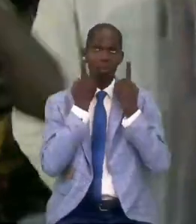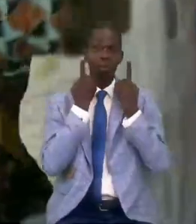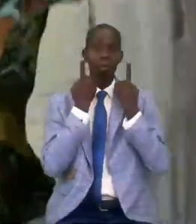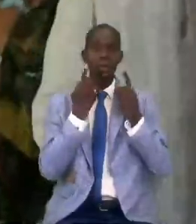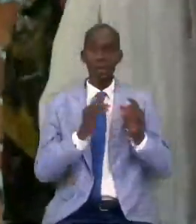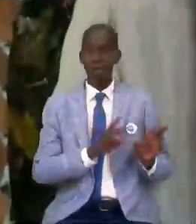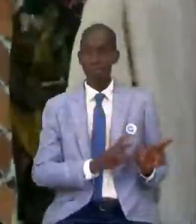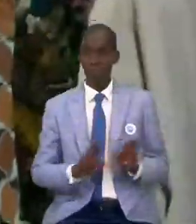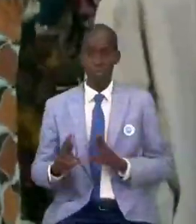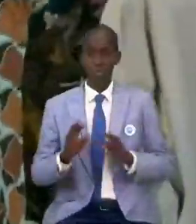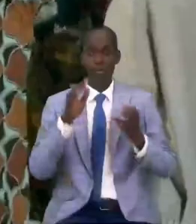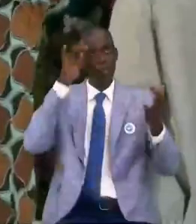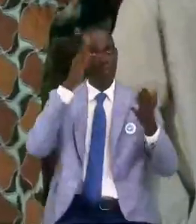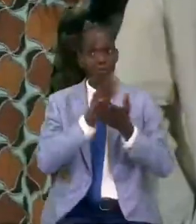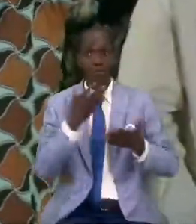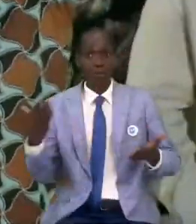Lord.